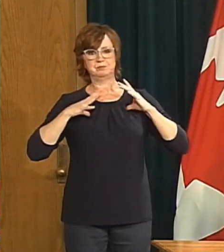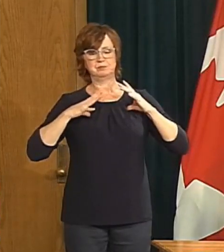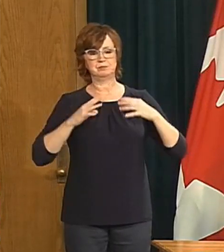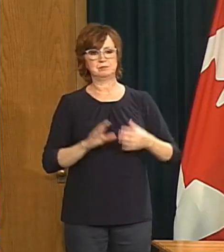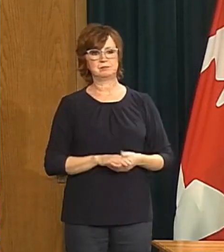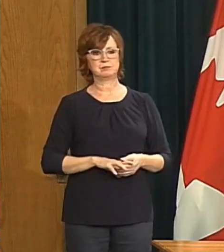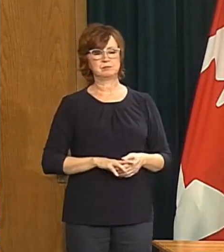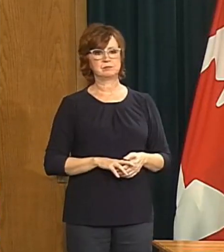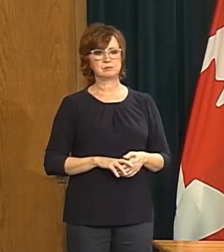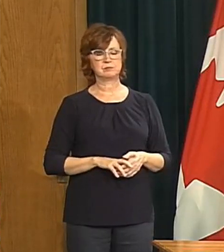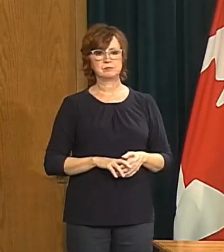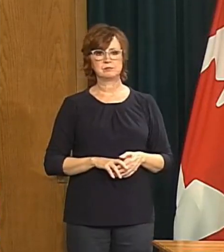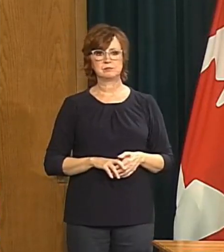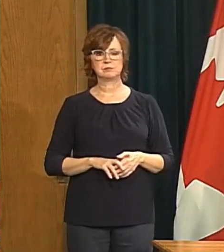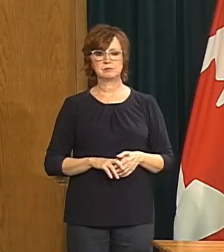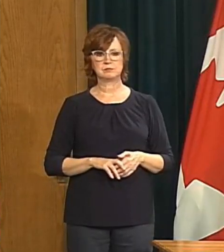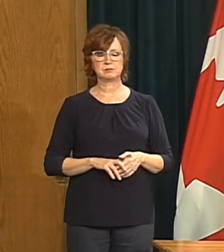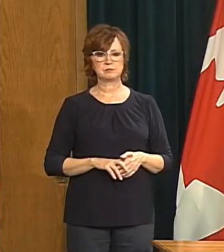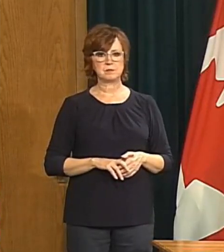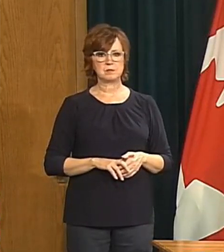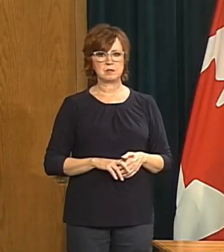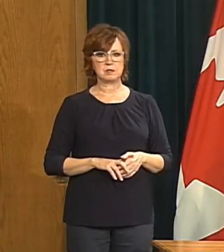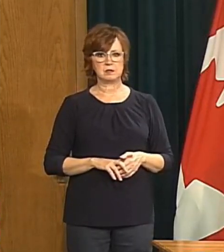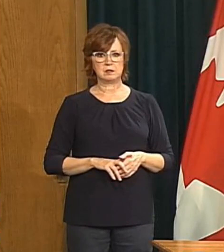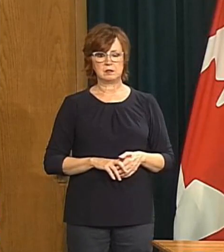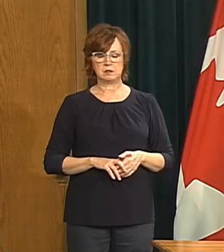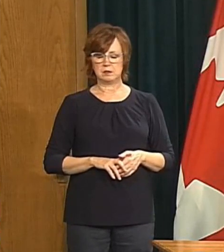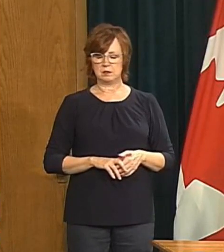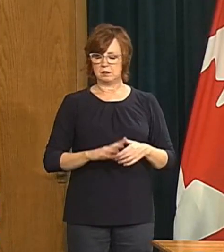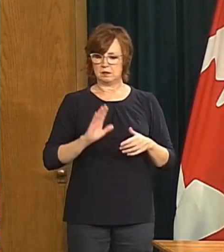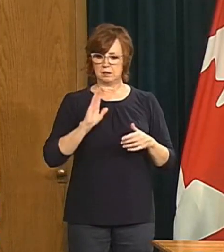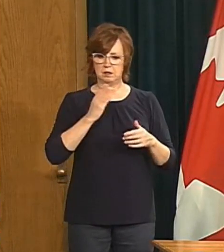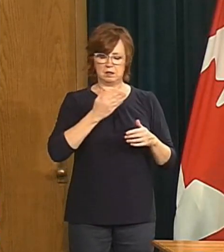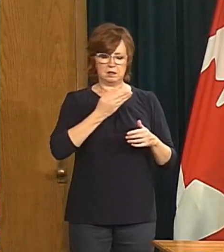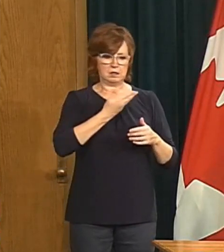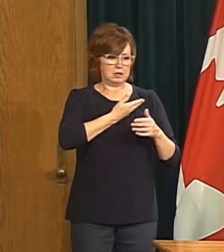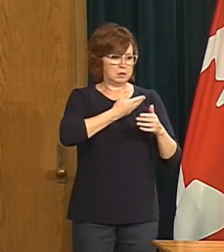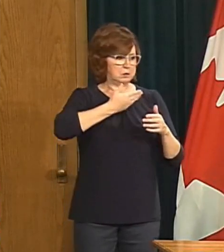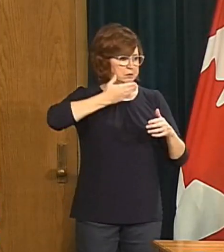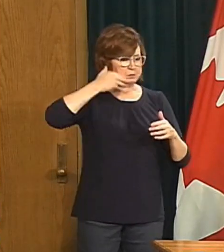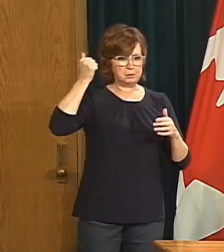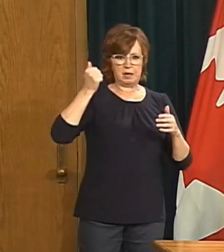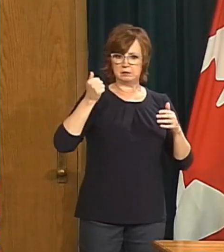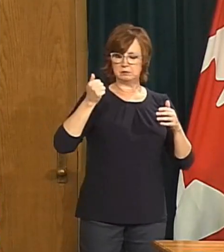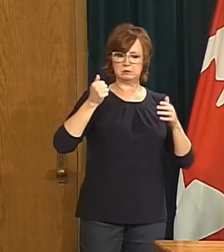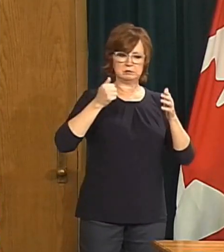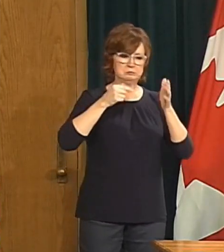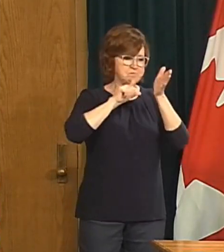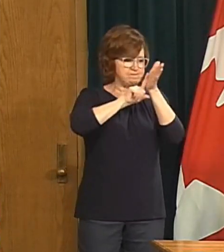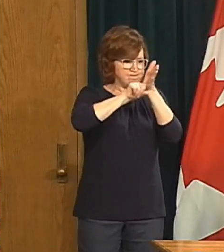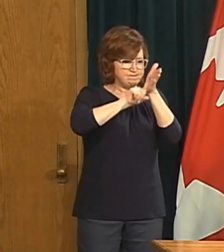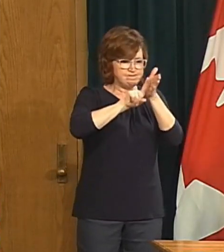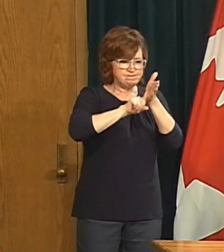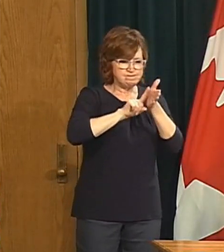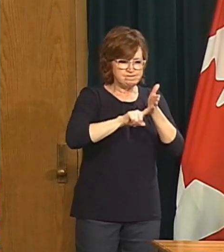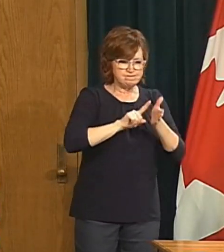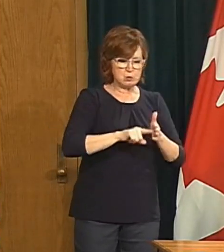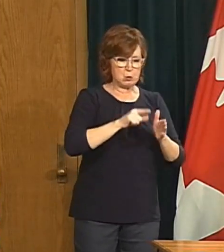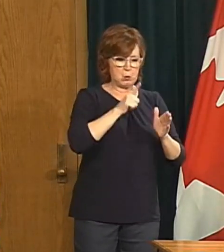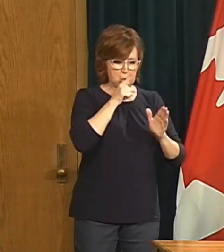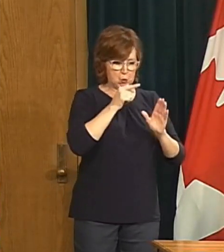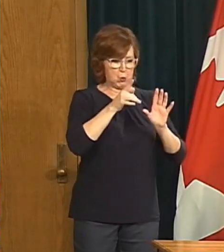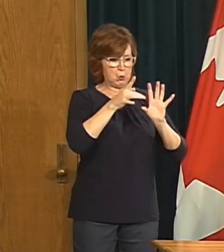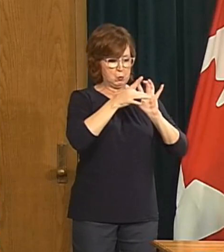most aggressive contact tracing in the nation. This is the way that we can protect the people, in particular those people most at risk